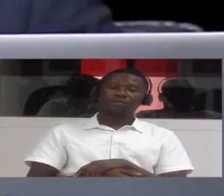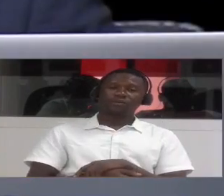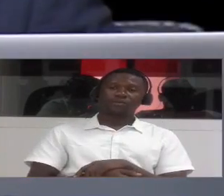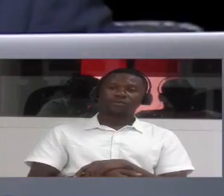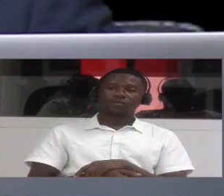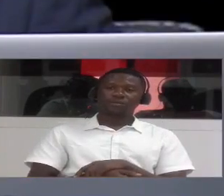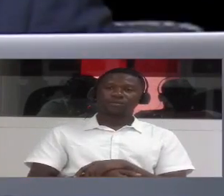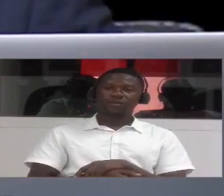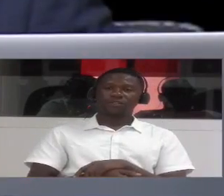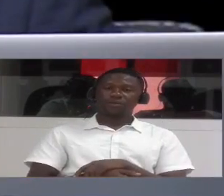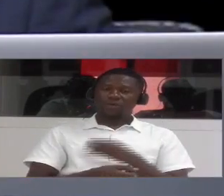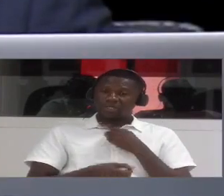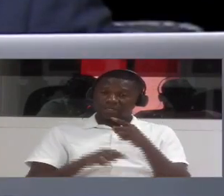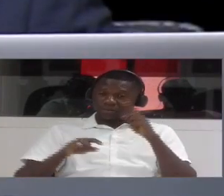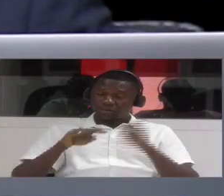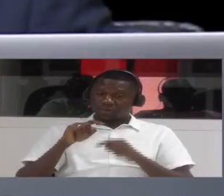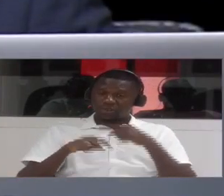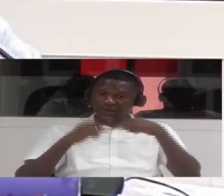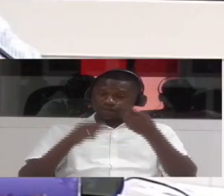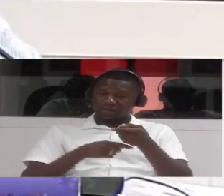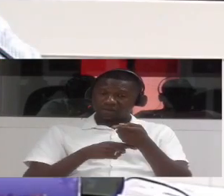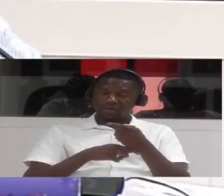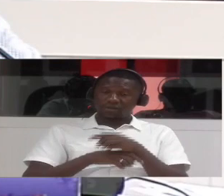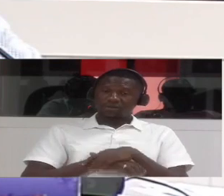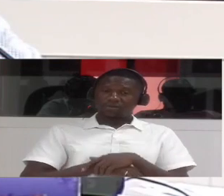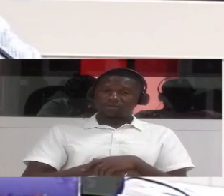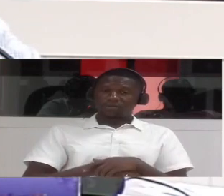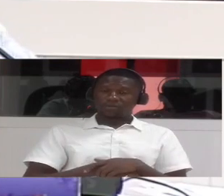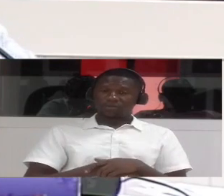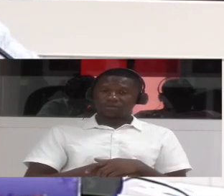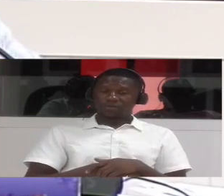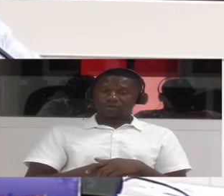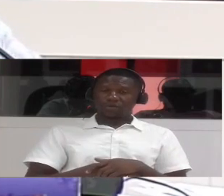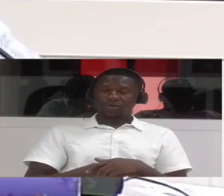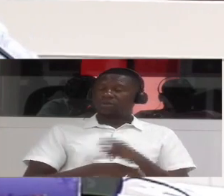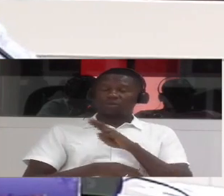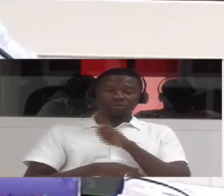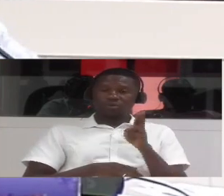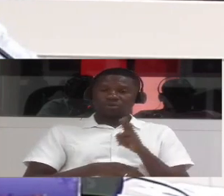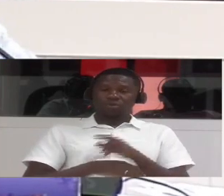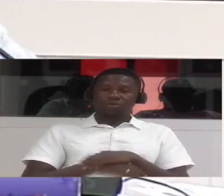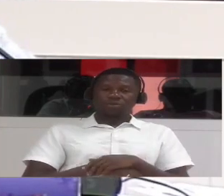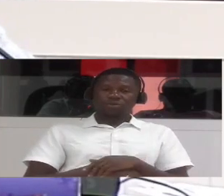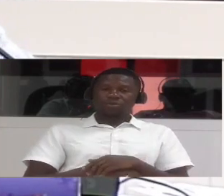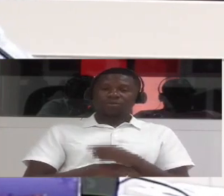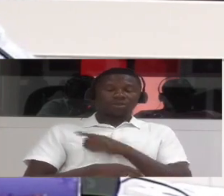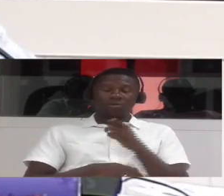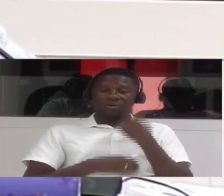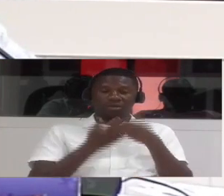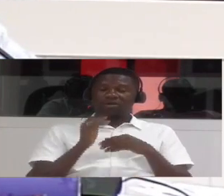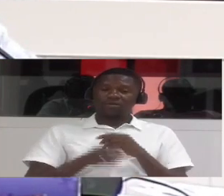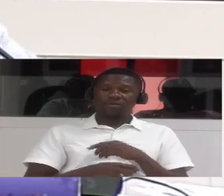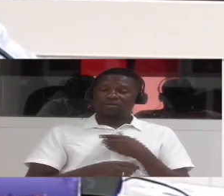Yeah. Were they eventually charged? Were they? Eventually charged with no, any crime? No, they were never. In fact,